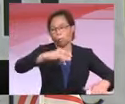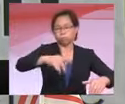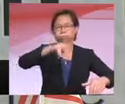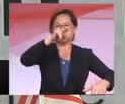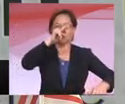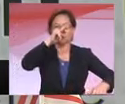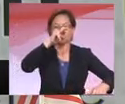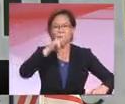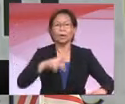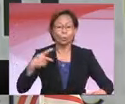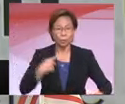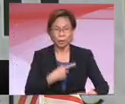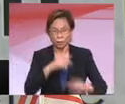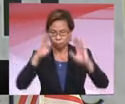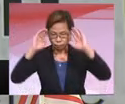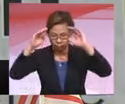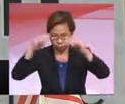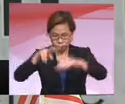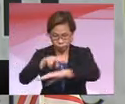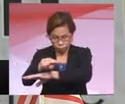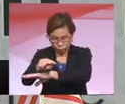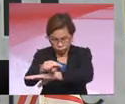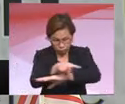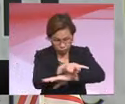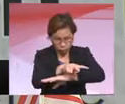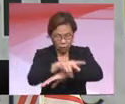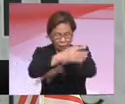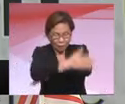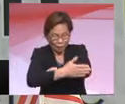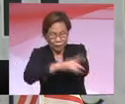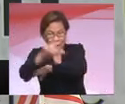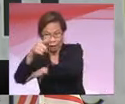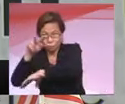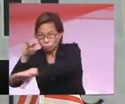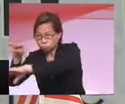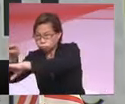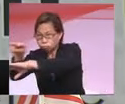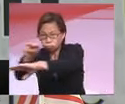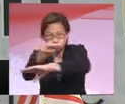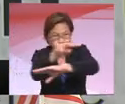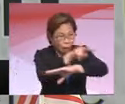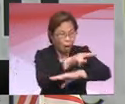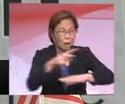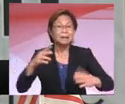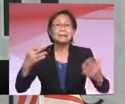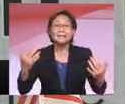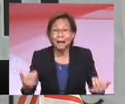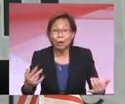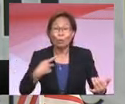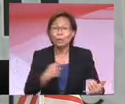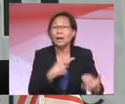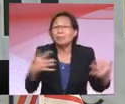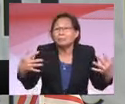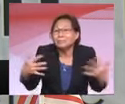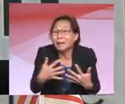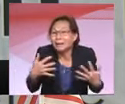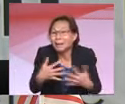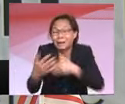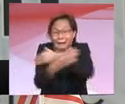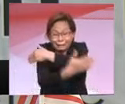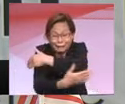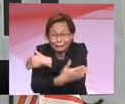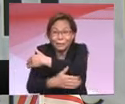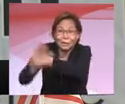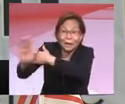is, and we are watching closely the development in other countries. So, but our fear now is looking into the countries